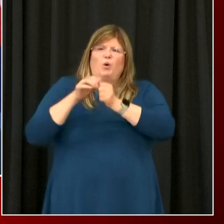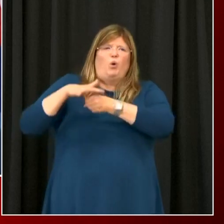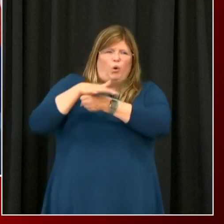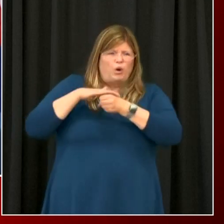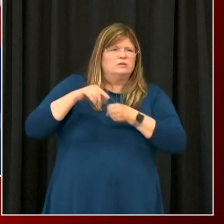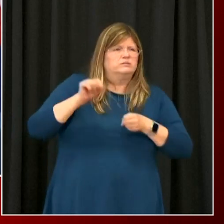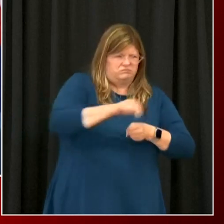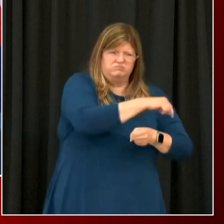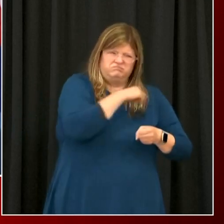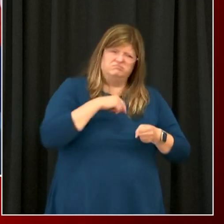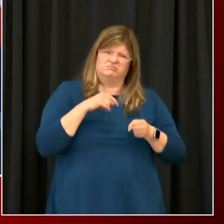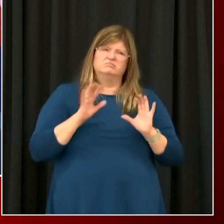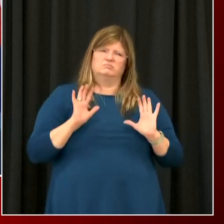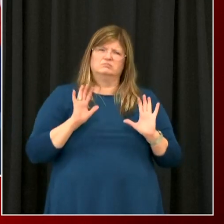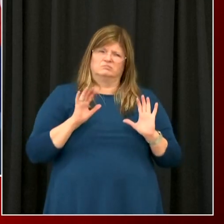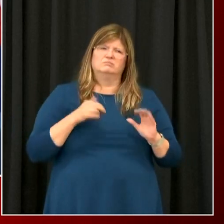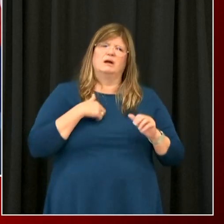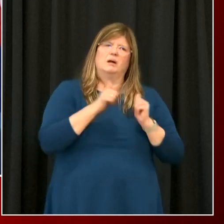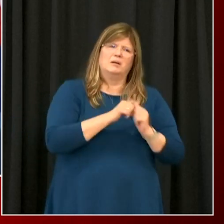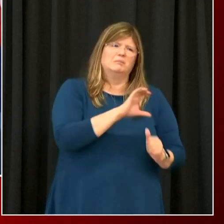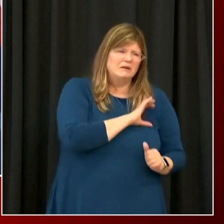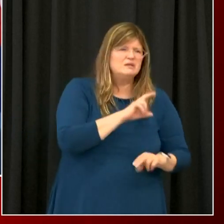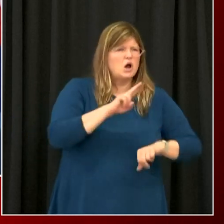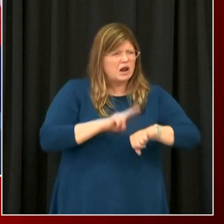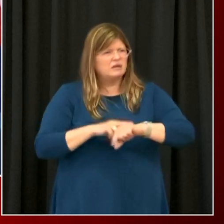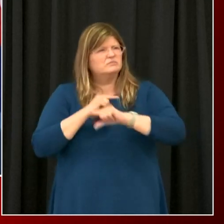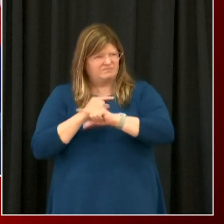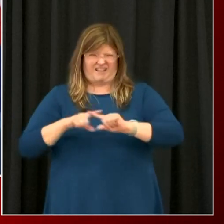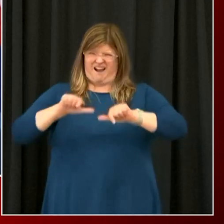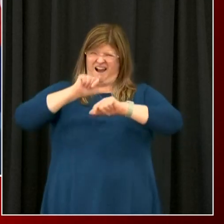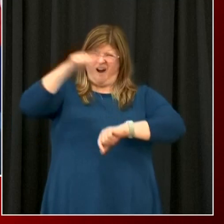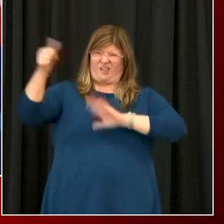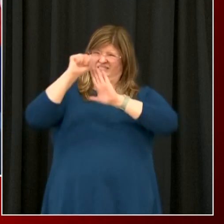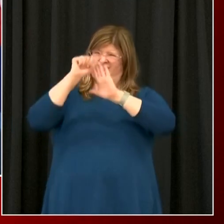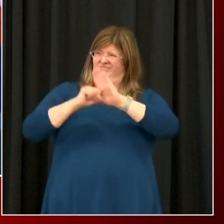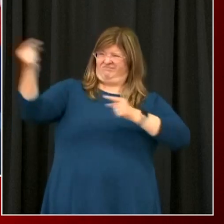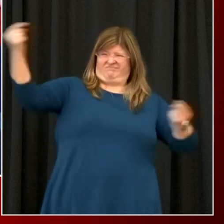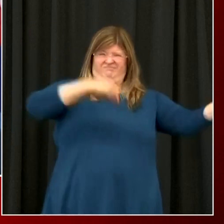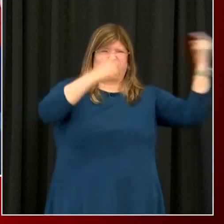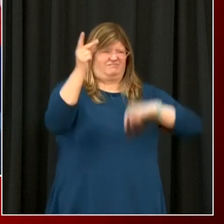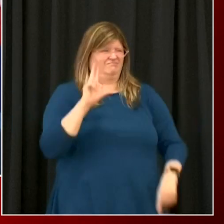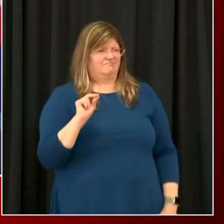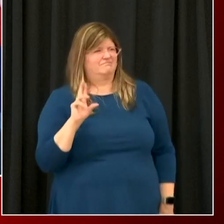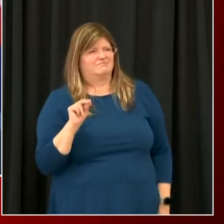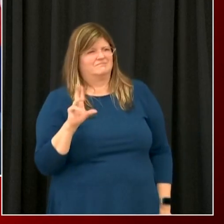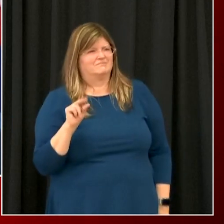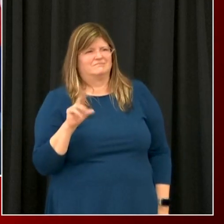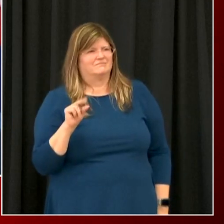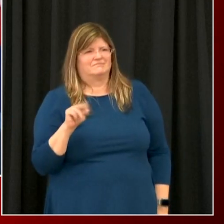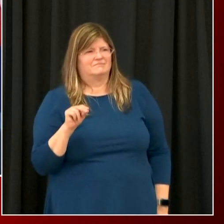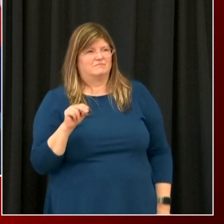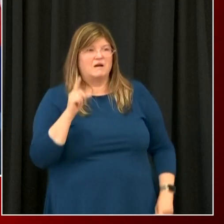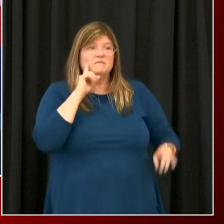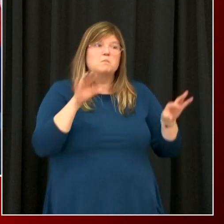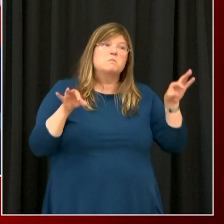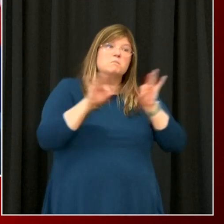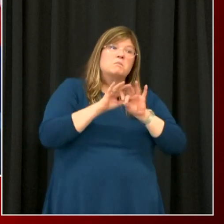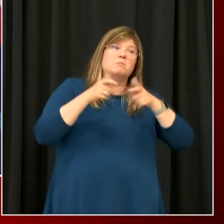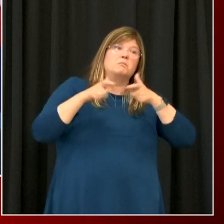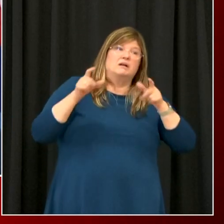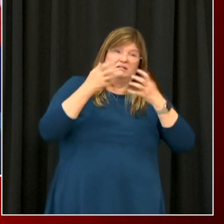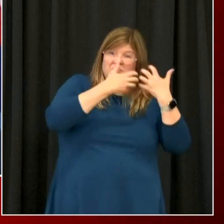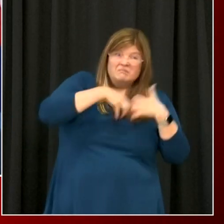work with National Guard from other states all the time on major issues, and we've been able to do that